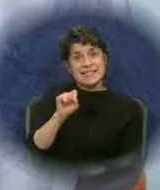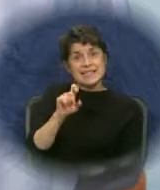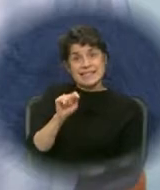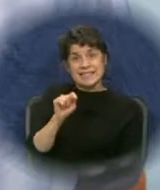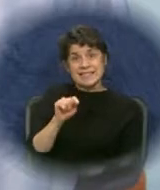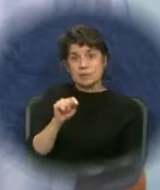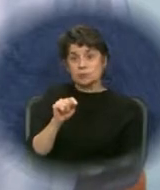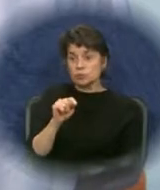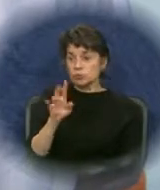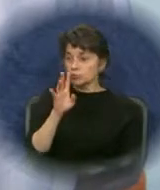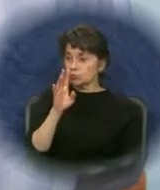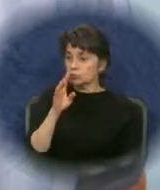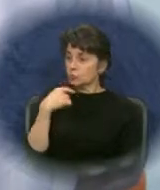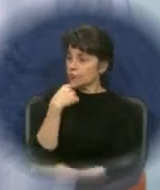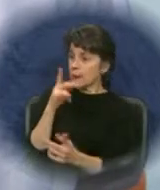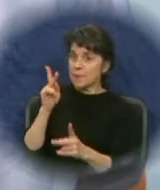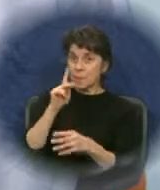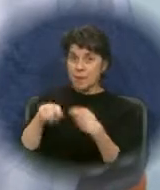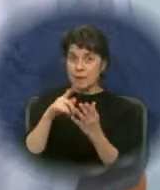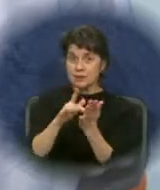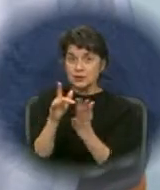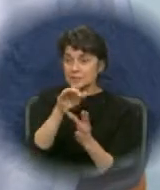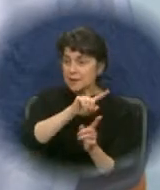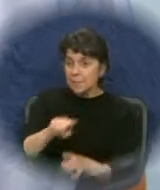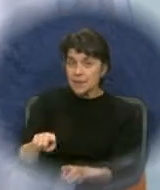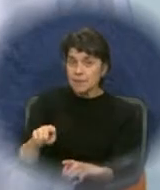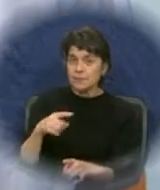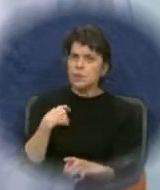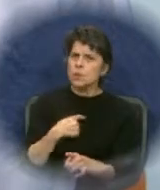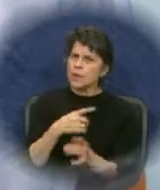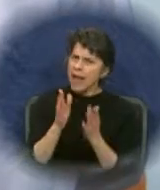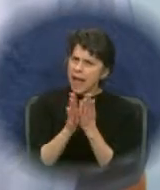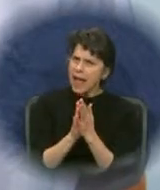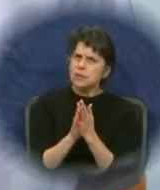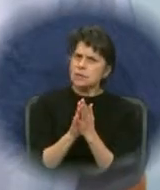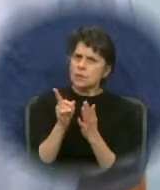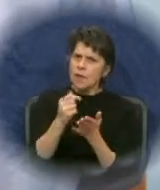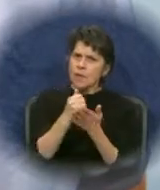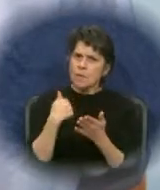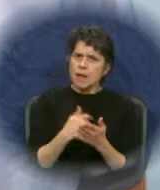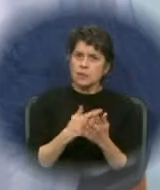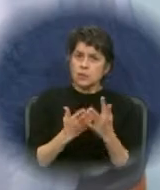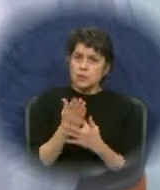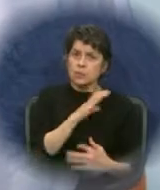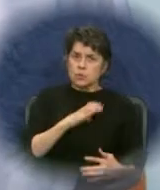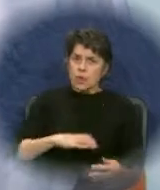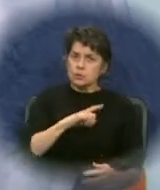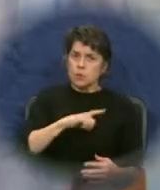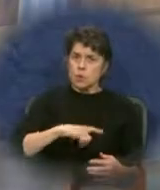from sin toward lives of grace. We ask this through Christ our Lord. Amen.